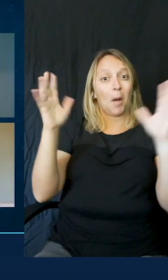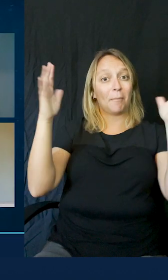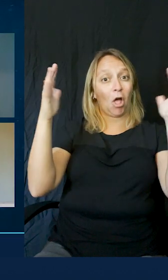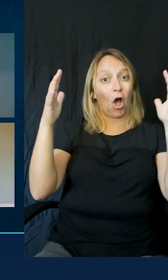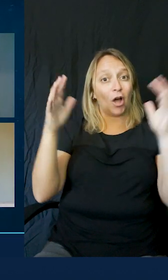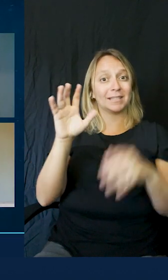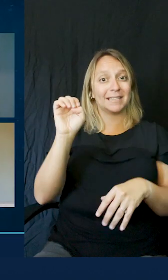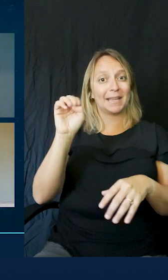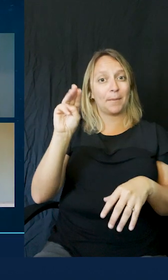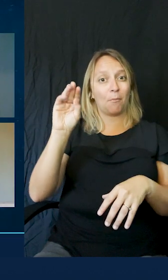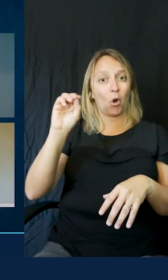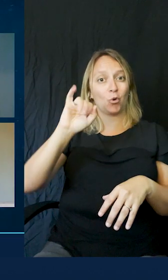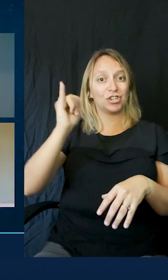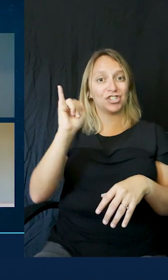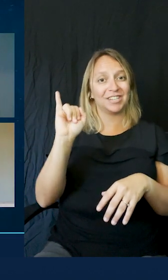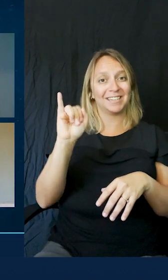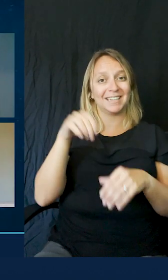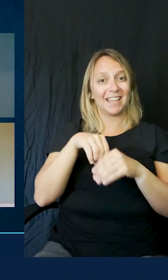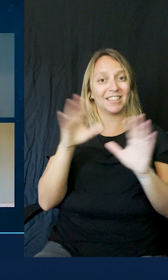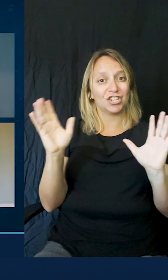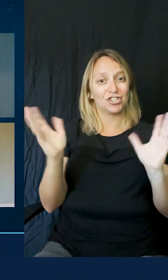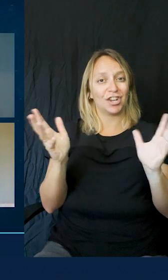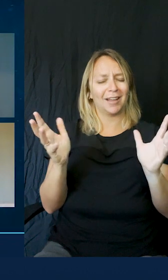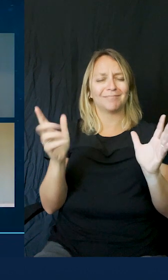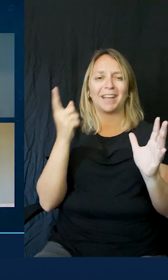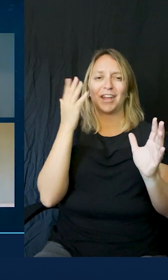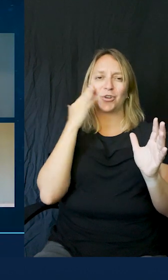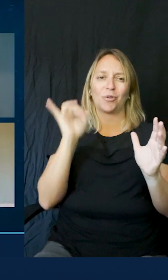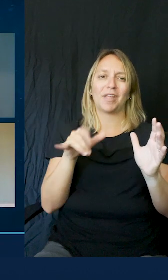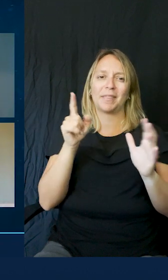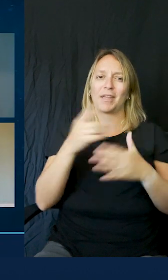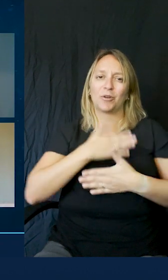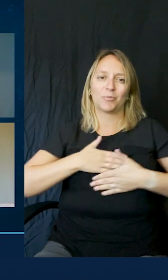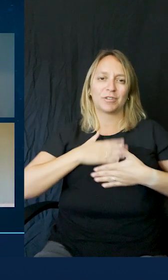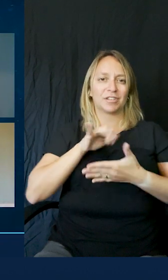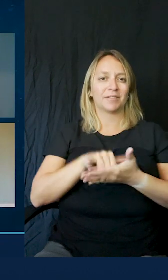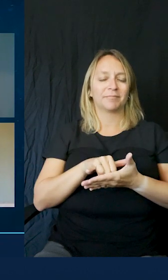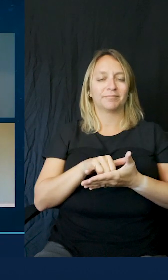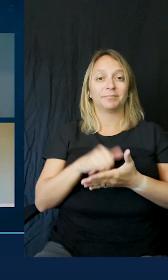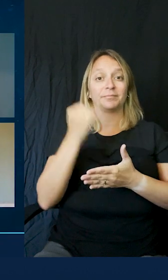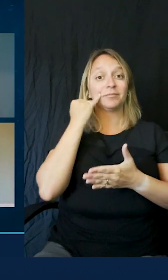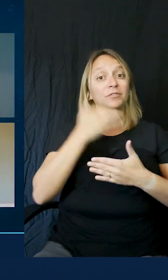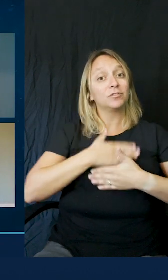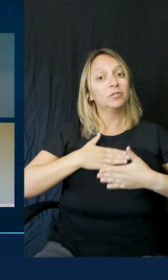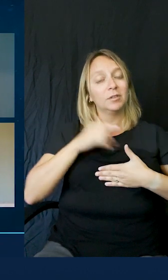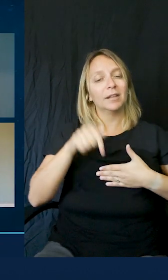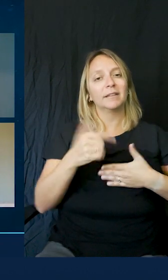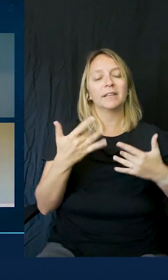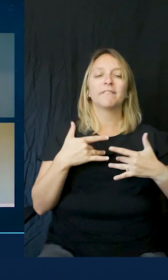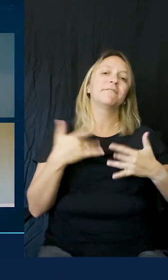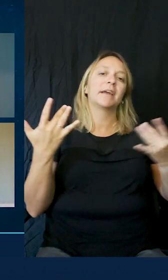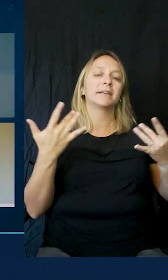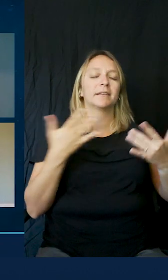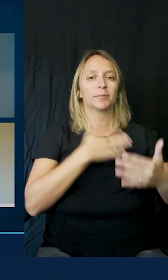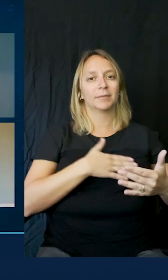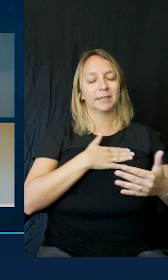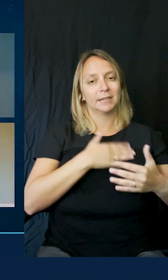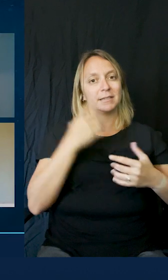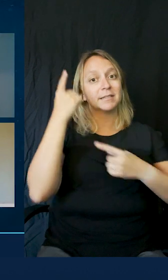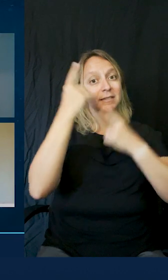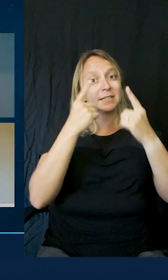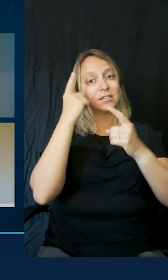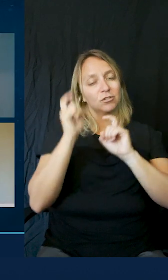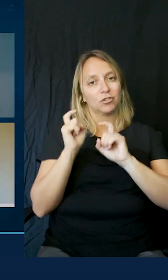would appreciate those as well. They were all fantastic this evening. If you enjoyed tonight's event, please do consider a donation. This is how we